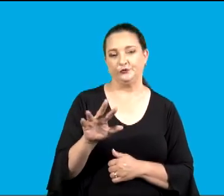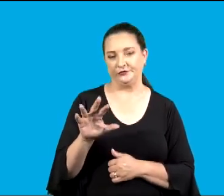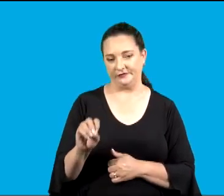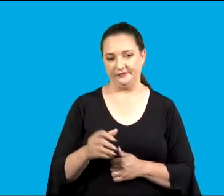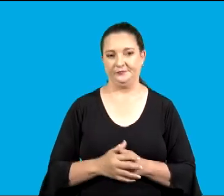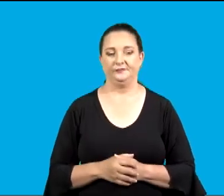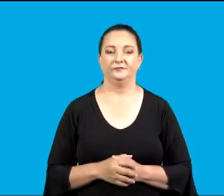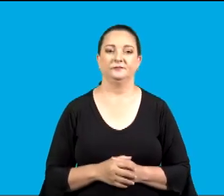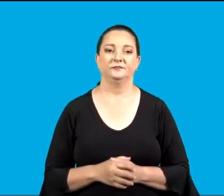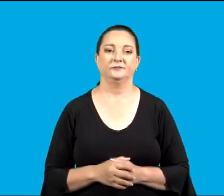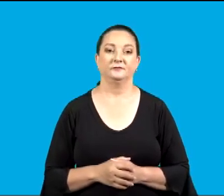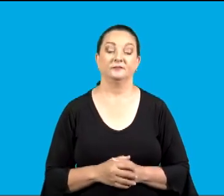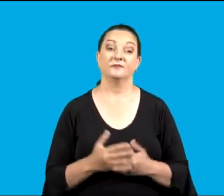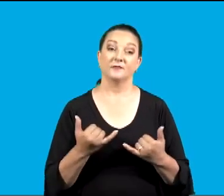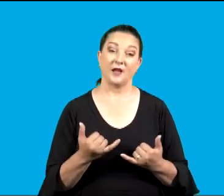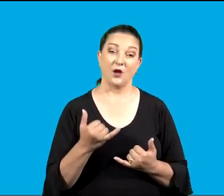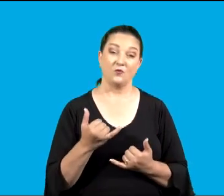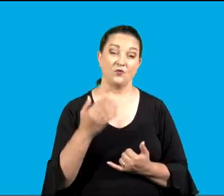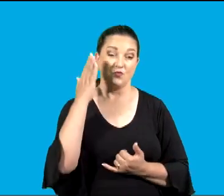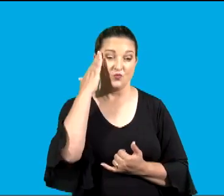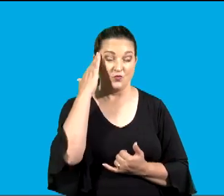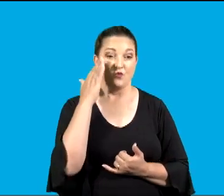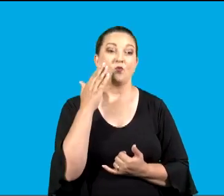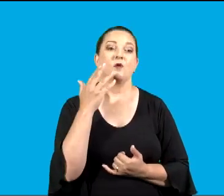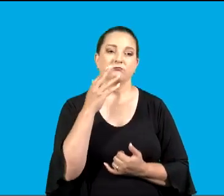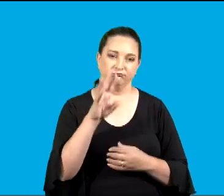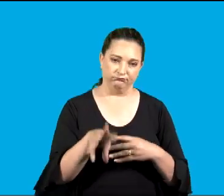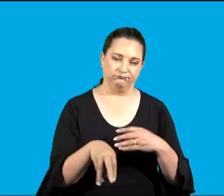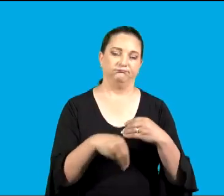56,250, 56,250. So I'll come in, then I'll say plus